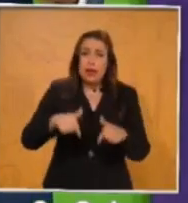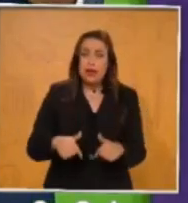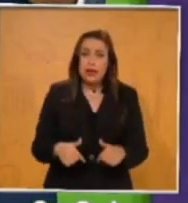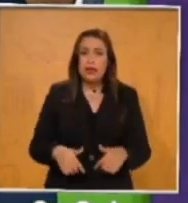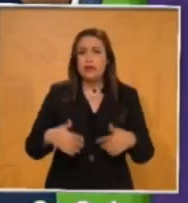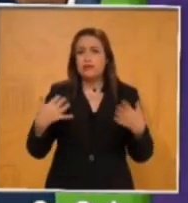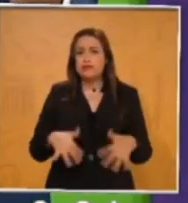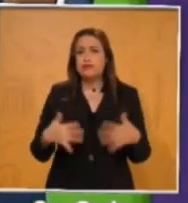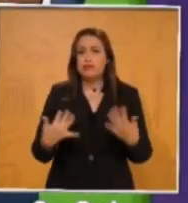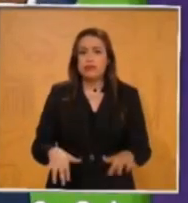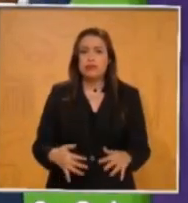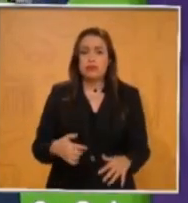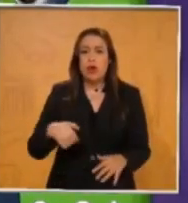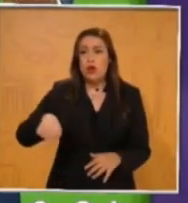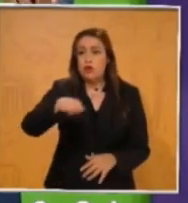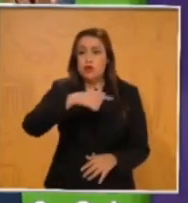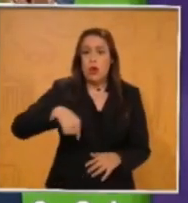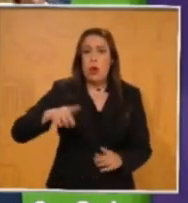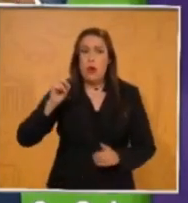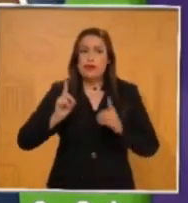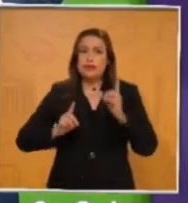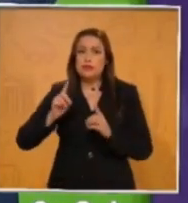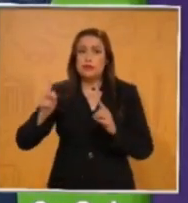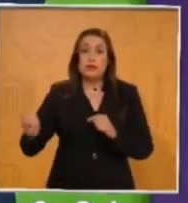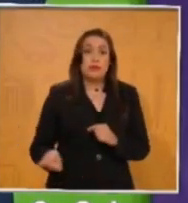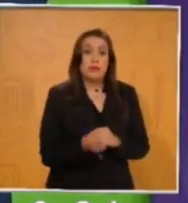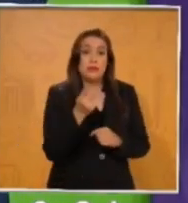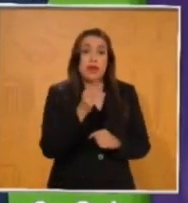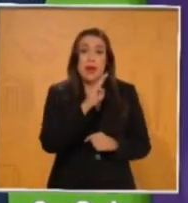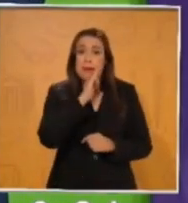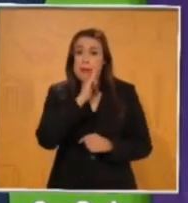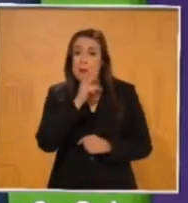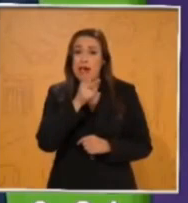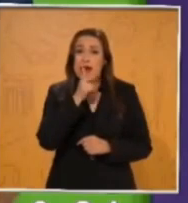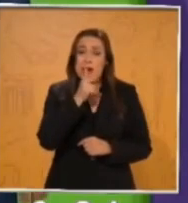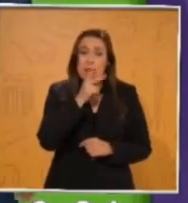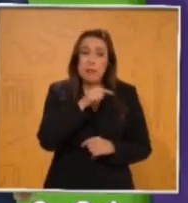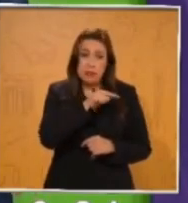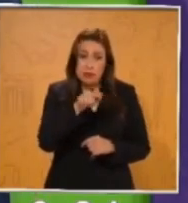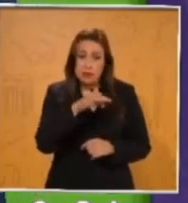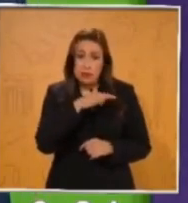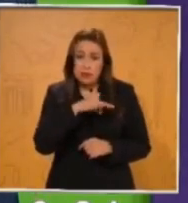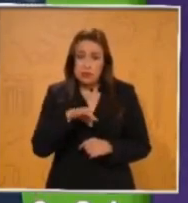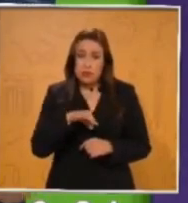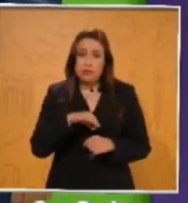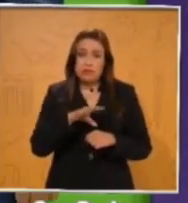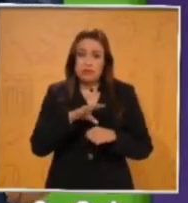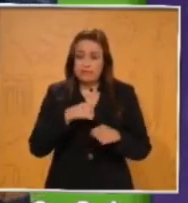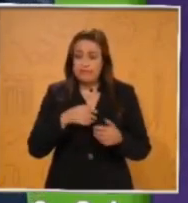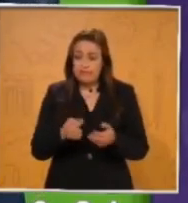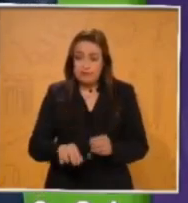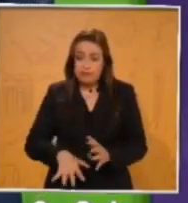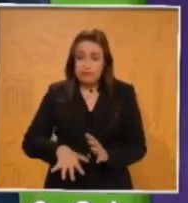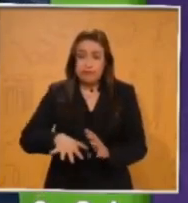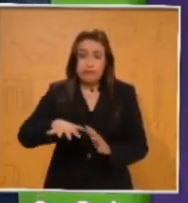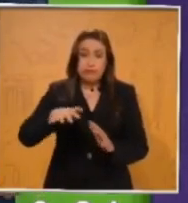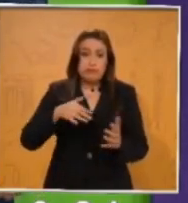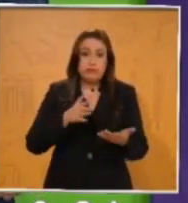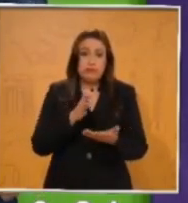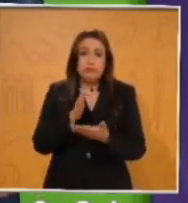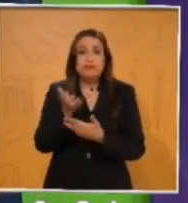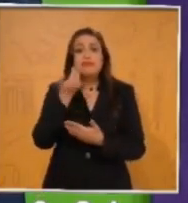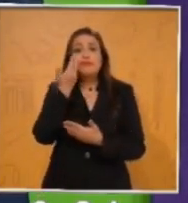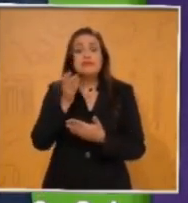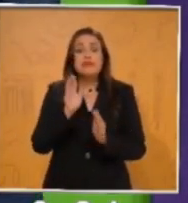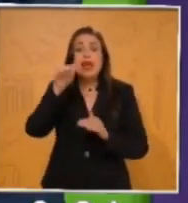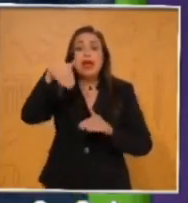asking our father or our mom to take us to the swimming pool. Hey, Mom, I want to swim.